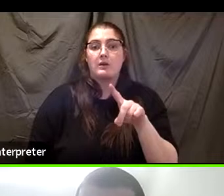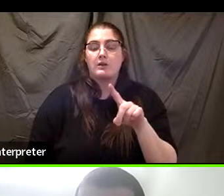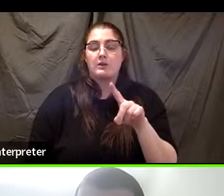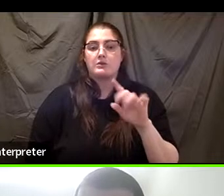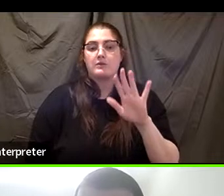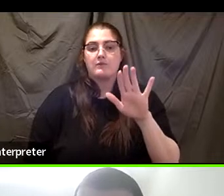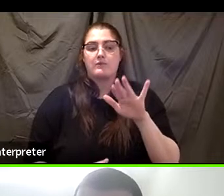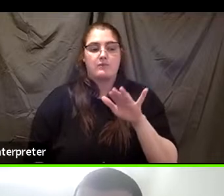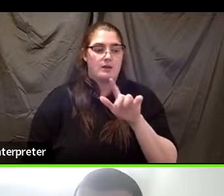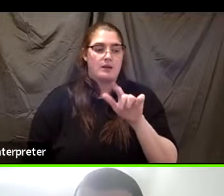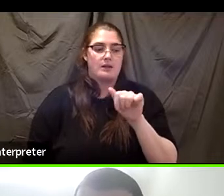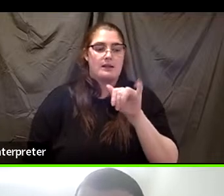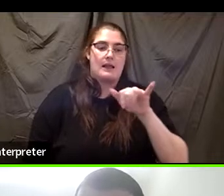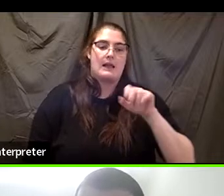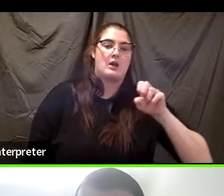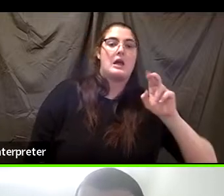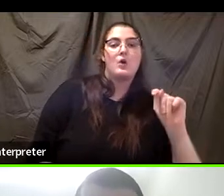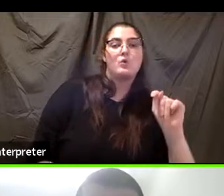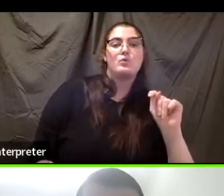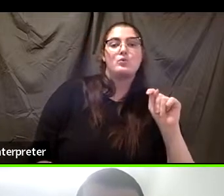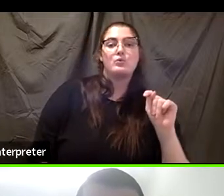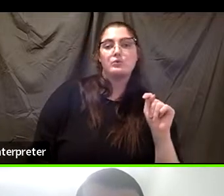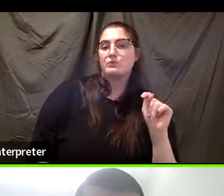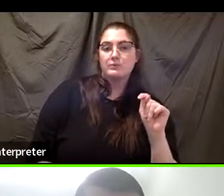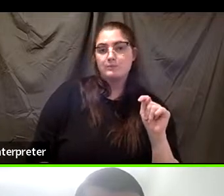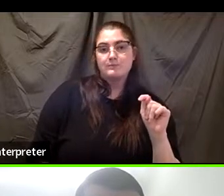out. So